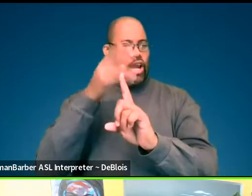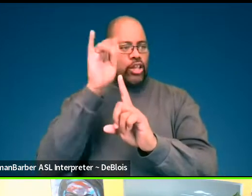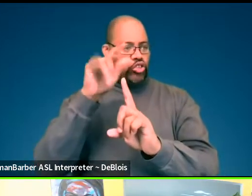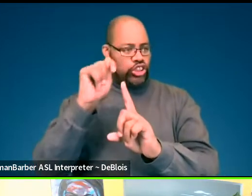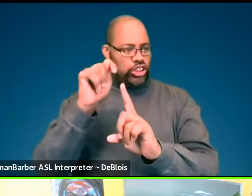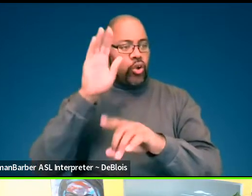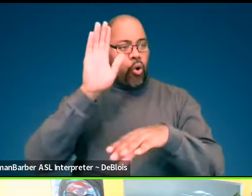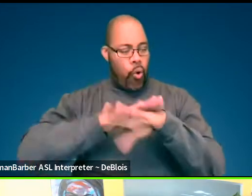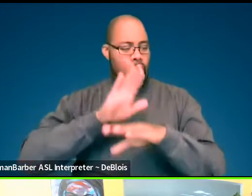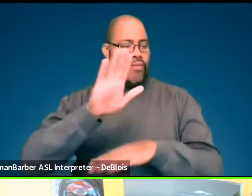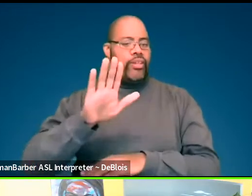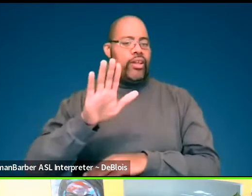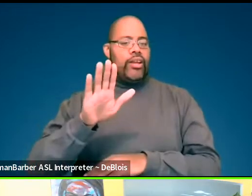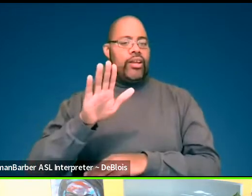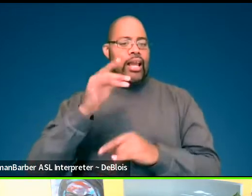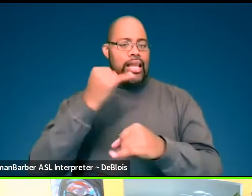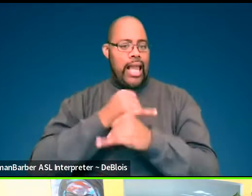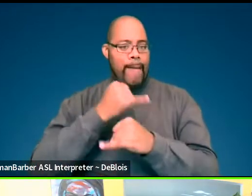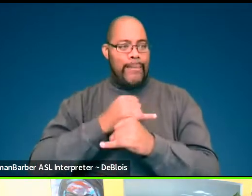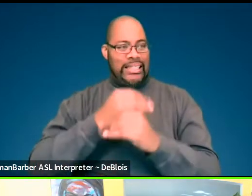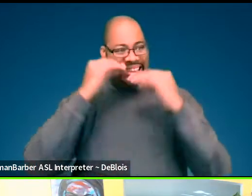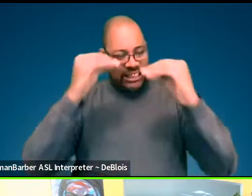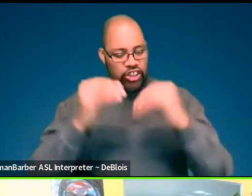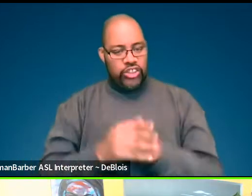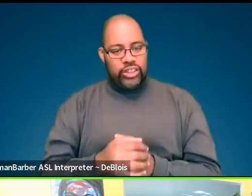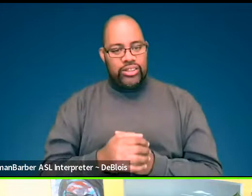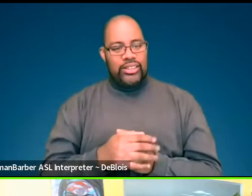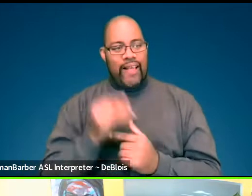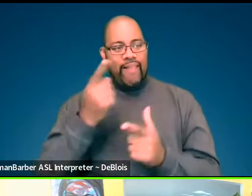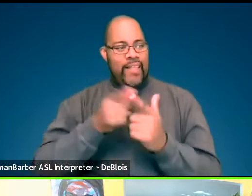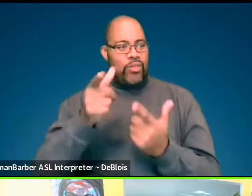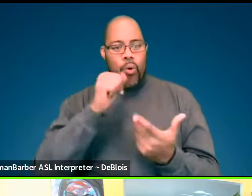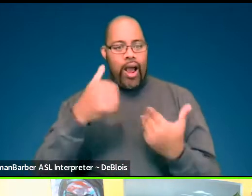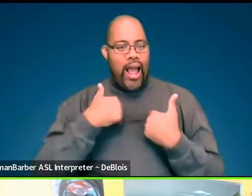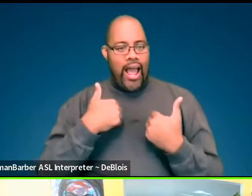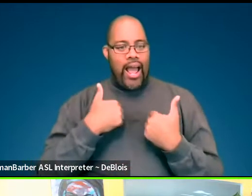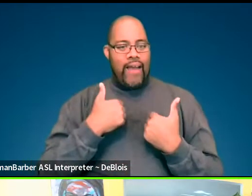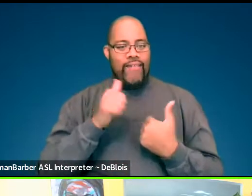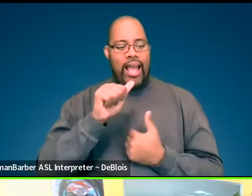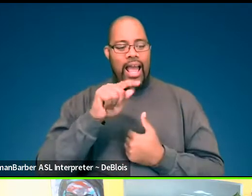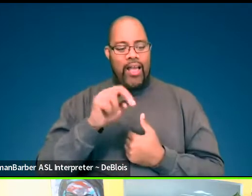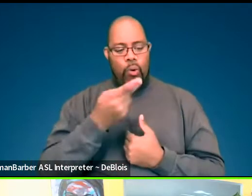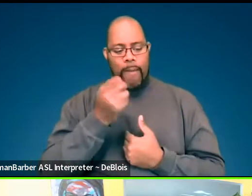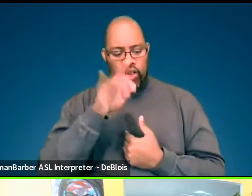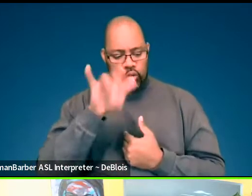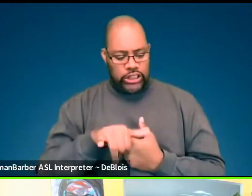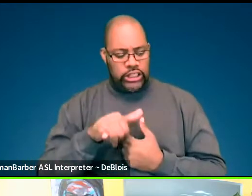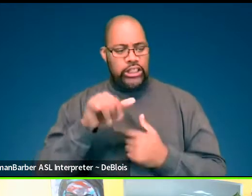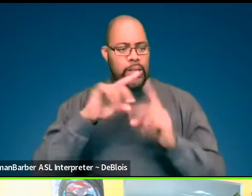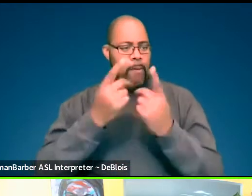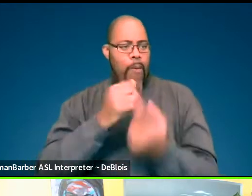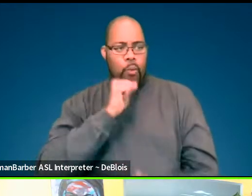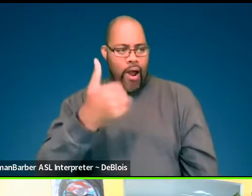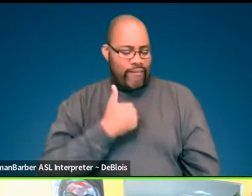on their campus teaching. And even then, they don't have an anthropology department anymore.